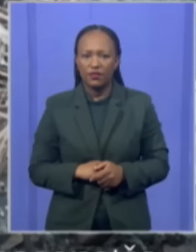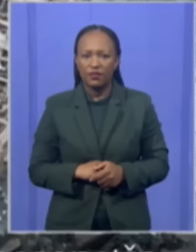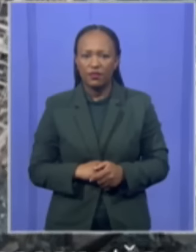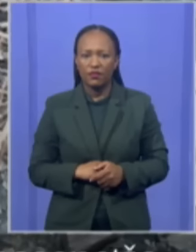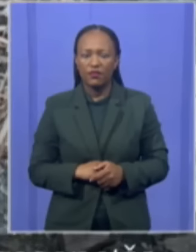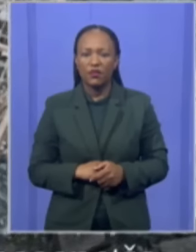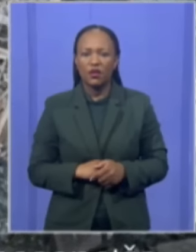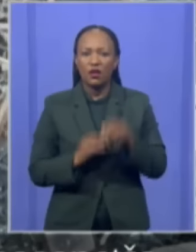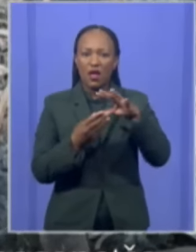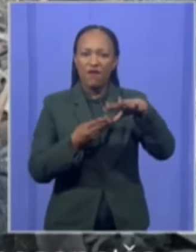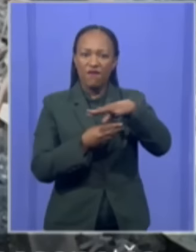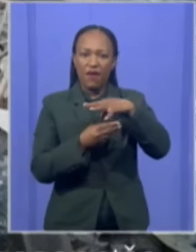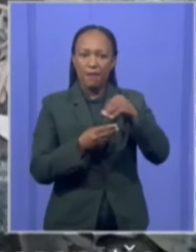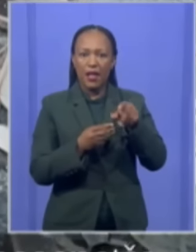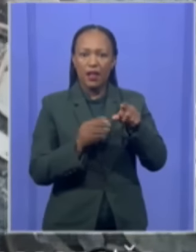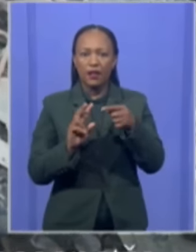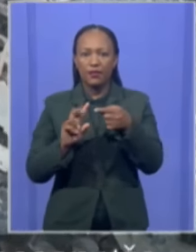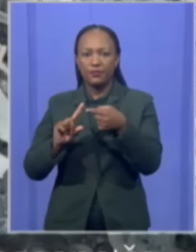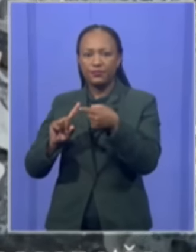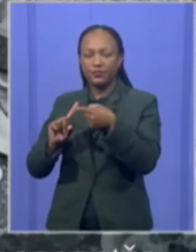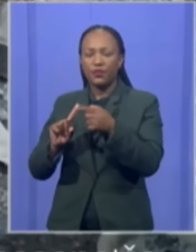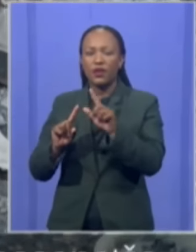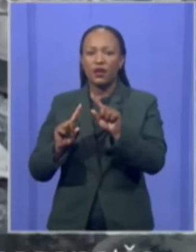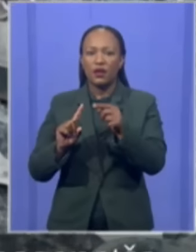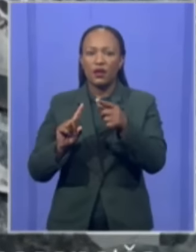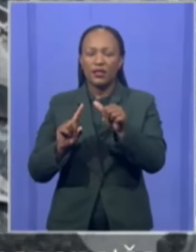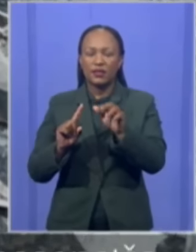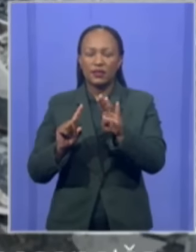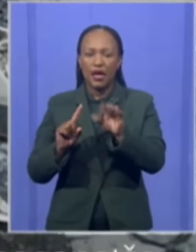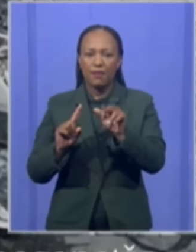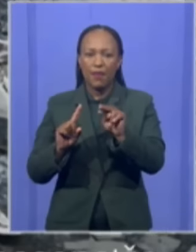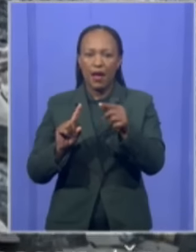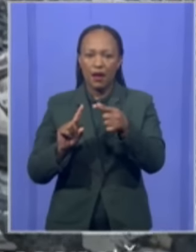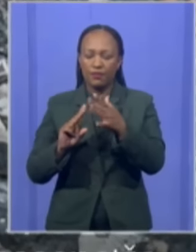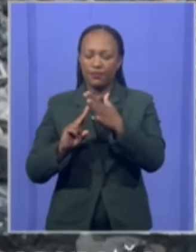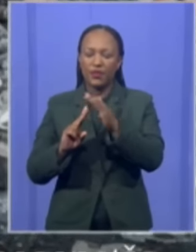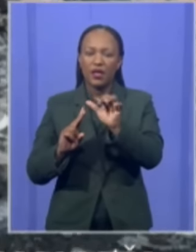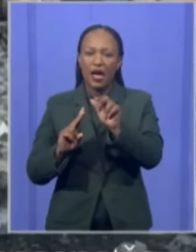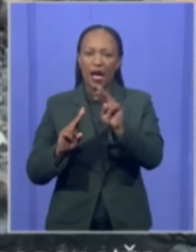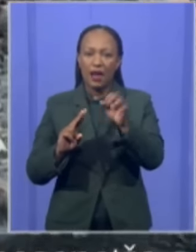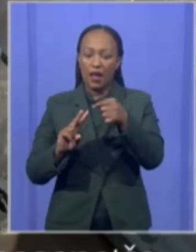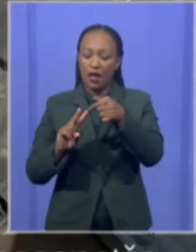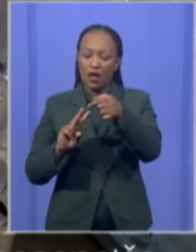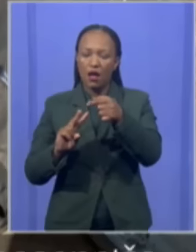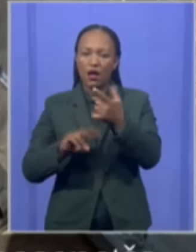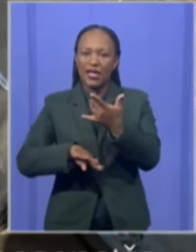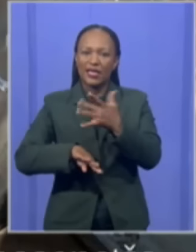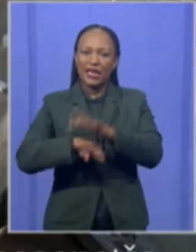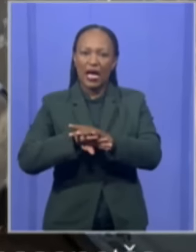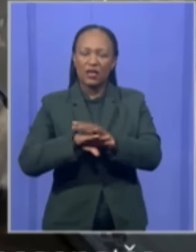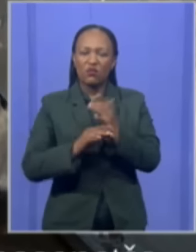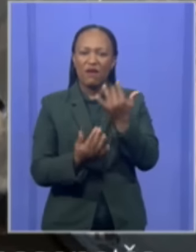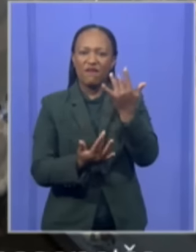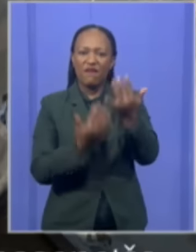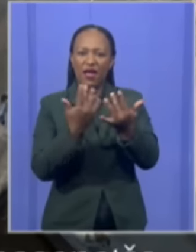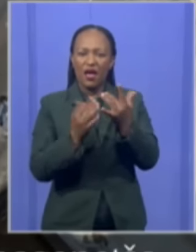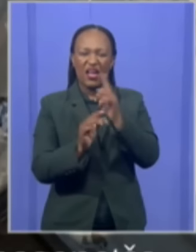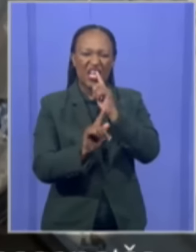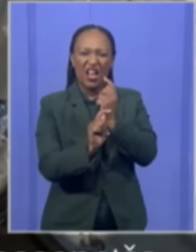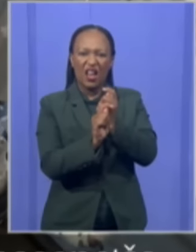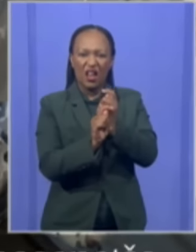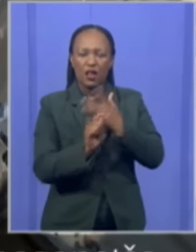Lapa la balekane Thabantšhaba le Ana Nkwinika bao ba tlhokofetšego kotsing ya mollo mekhukhung ya Marapong le nyaka dikarabo.